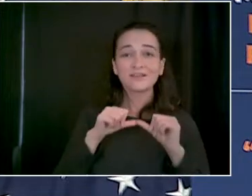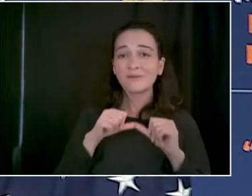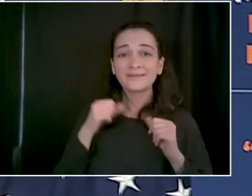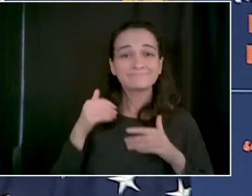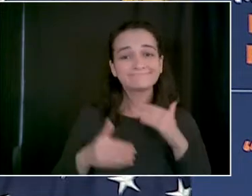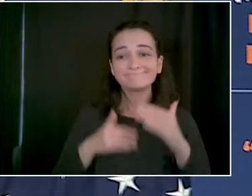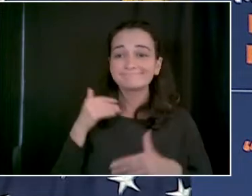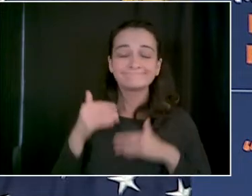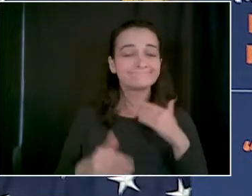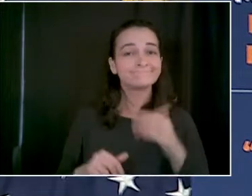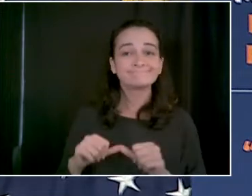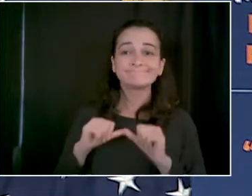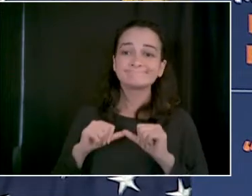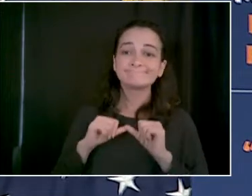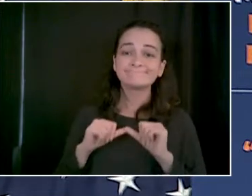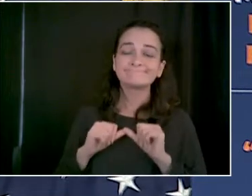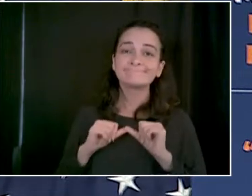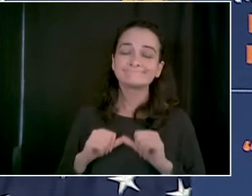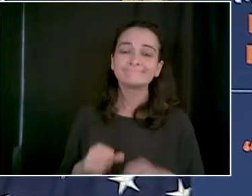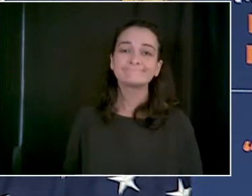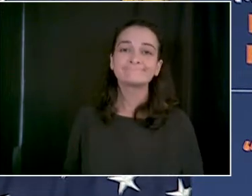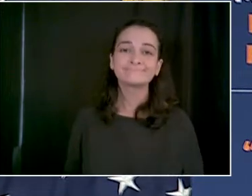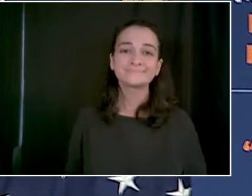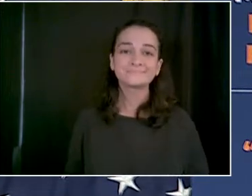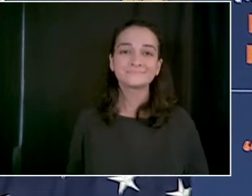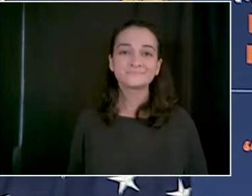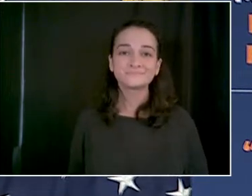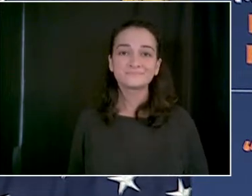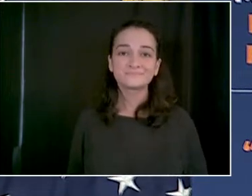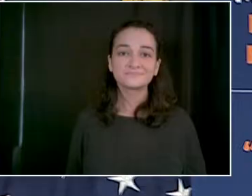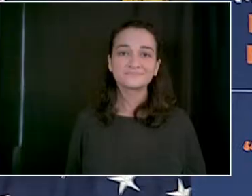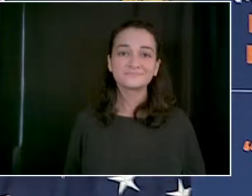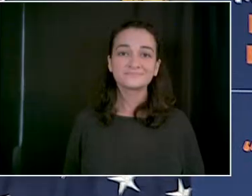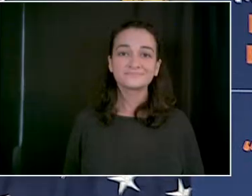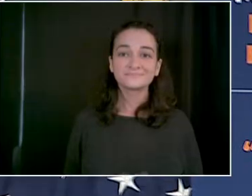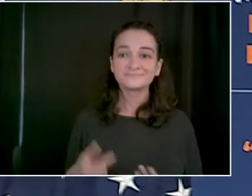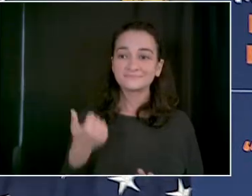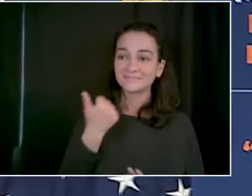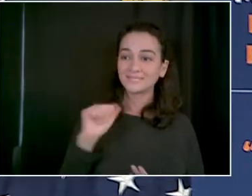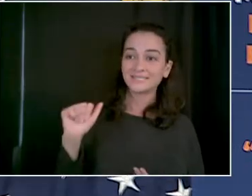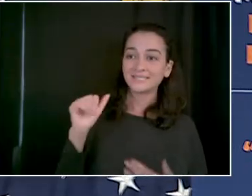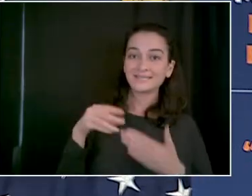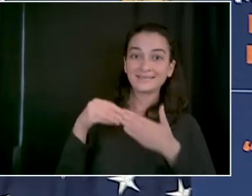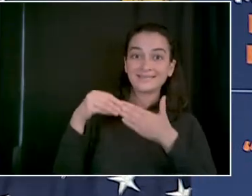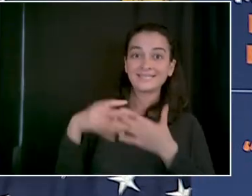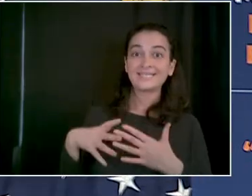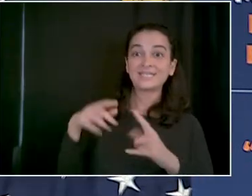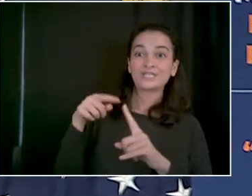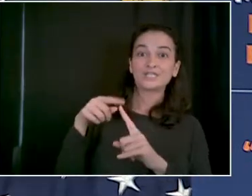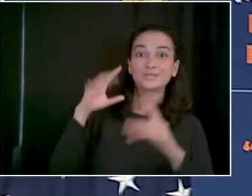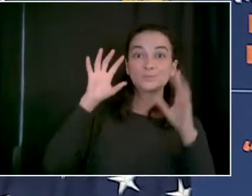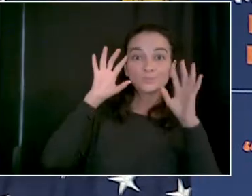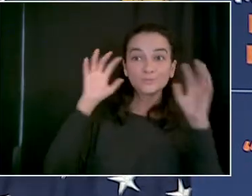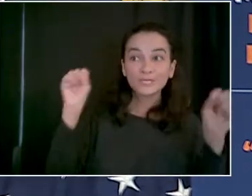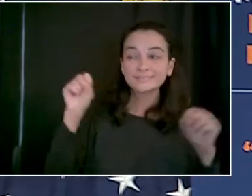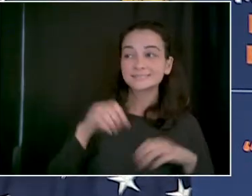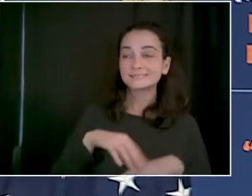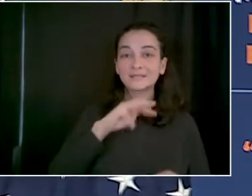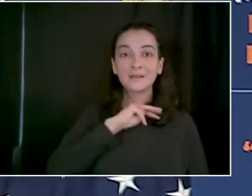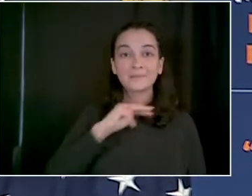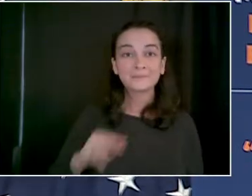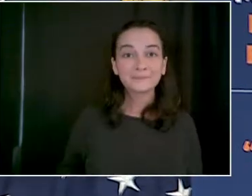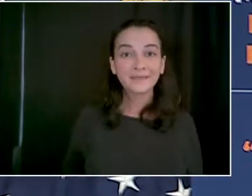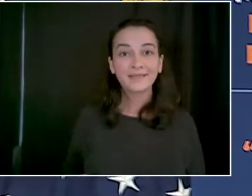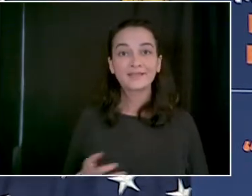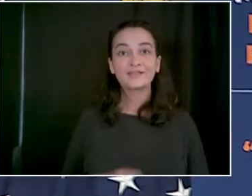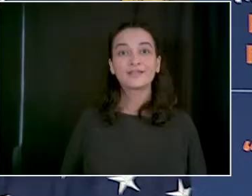executives do a reflection and say, okay, what could I have done differently and what could I do better? And I'm sure the president